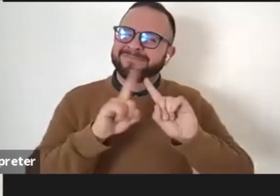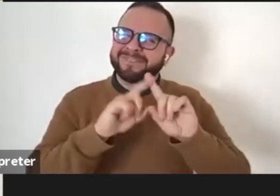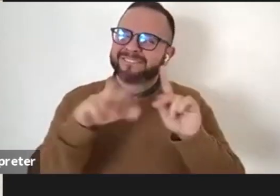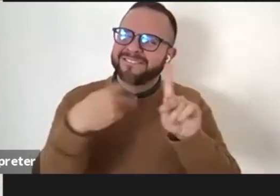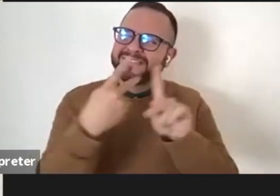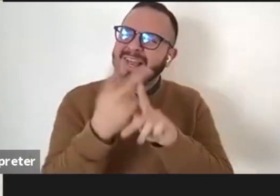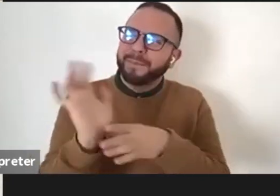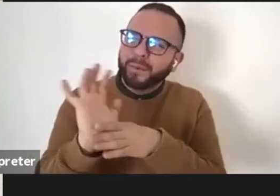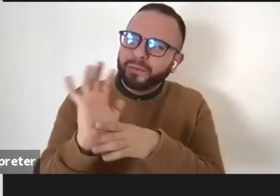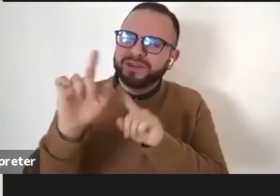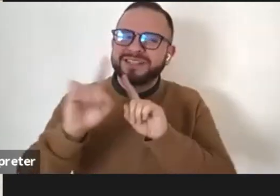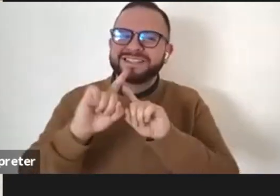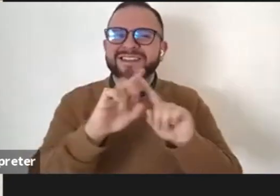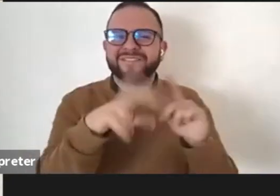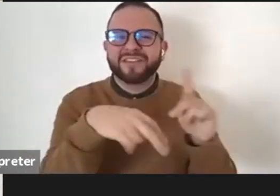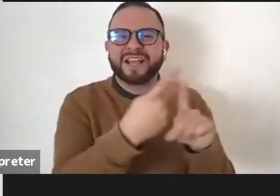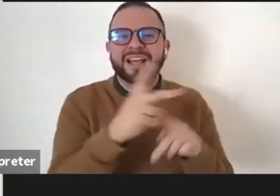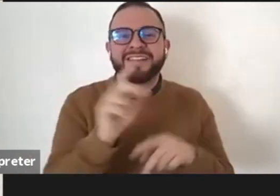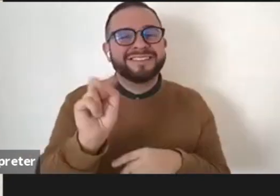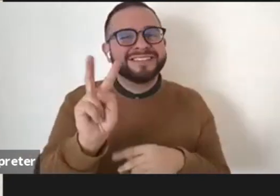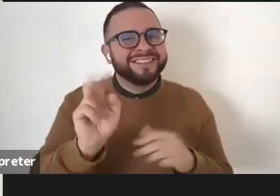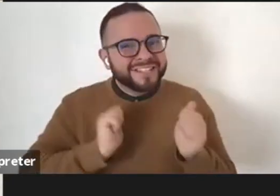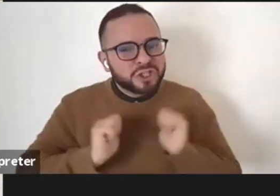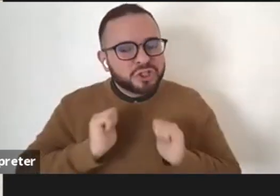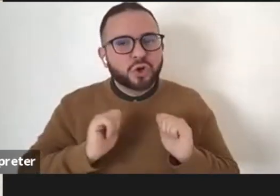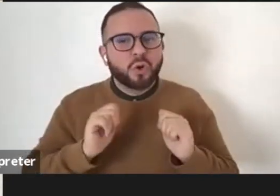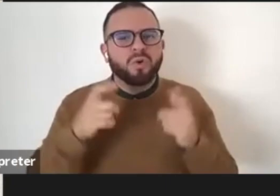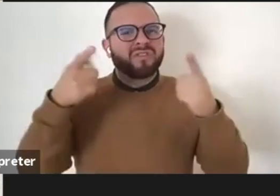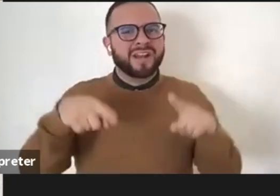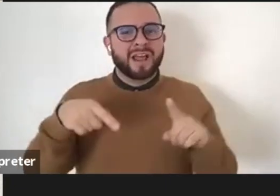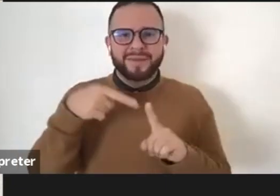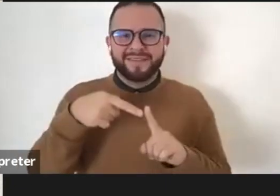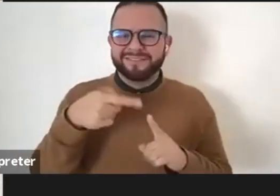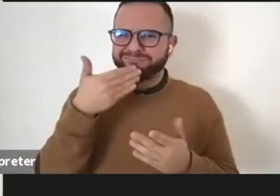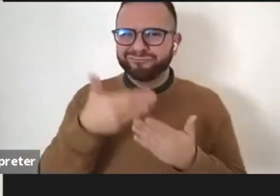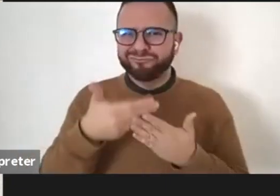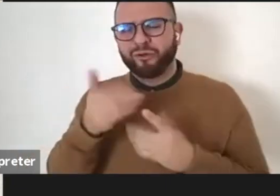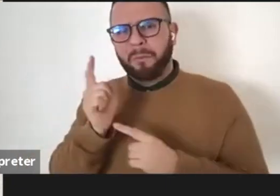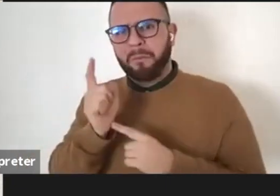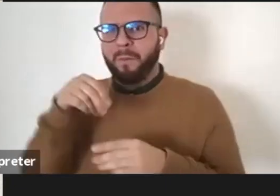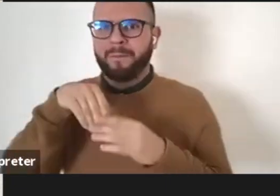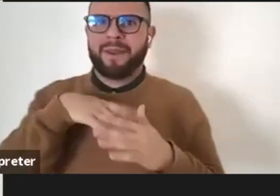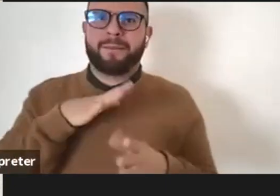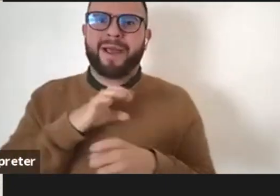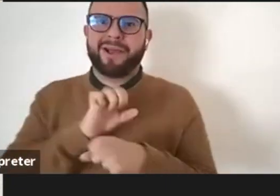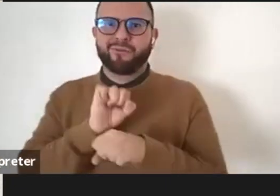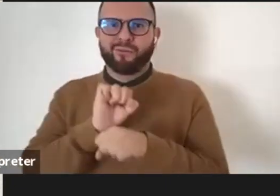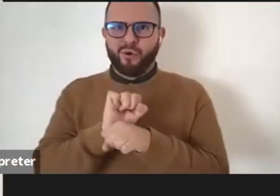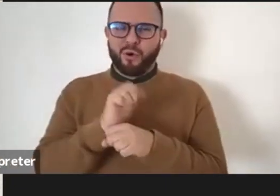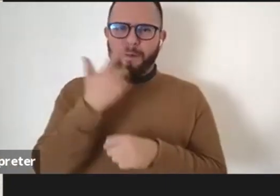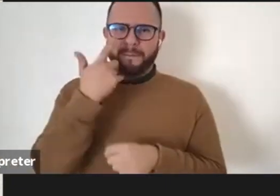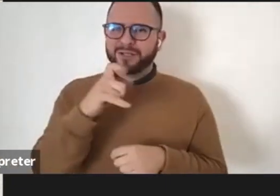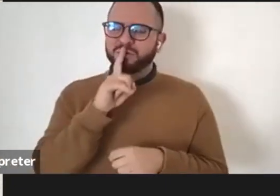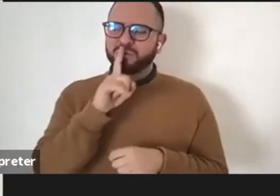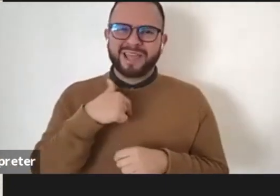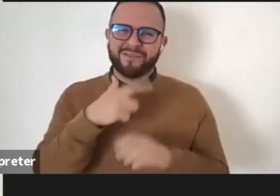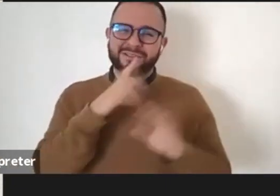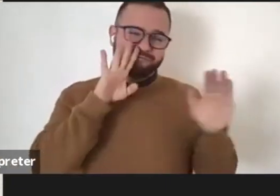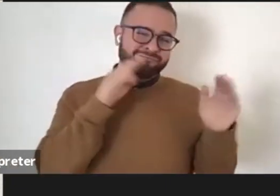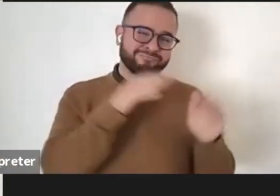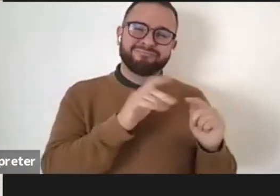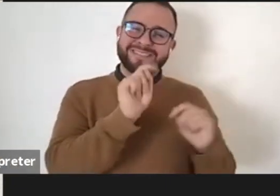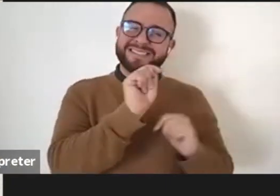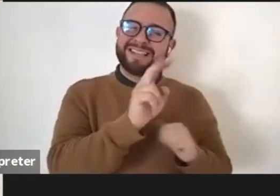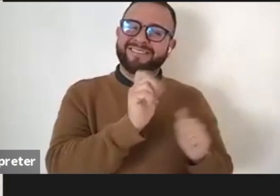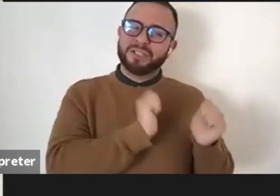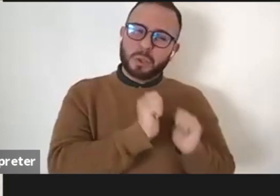TV shows. And this came at a very good moment in my career because I was just doing mostly TV shows, and after